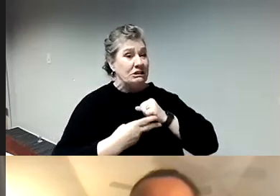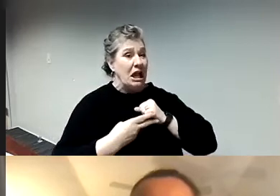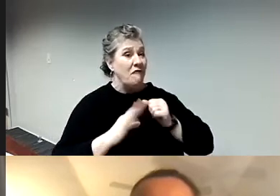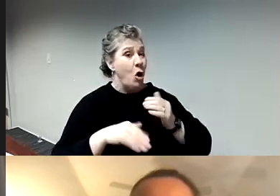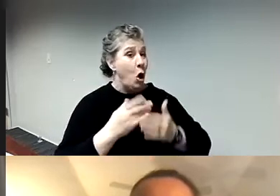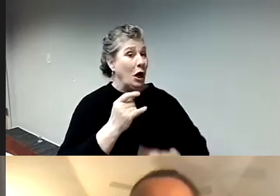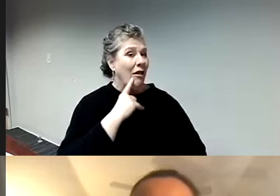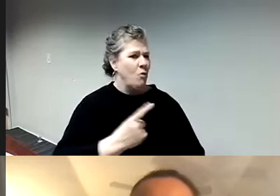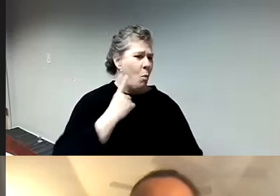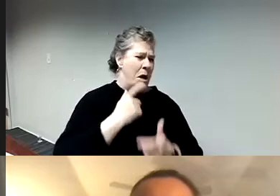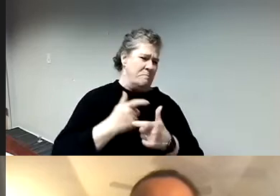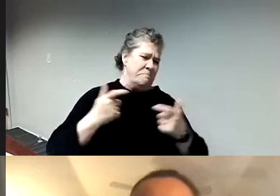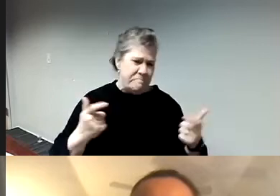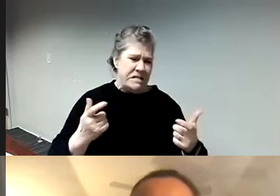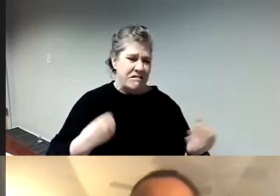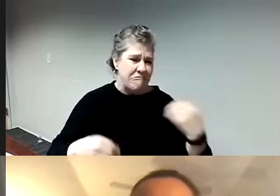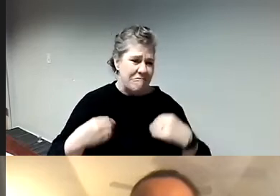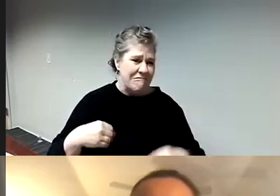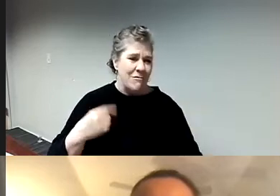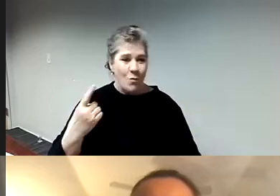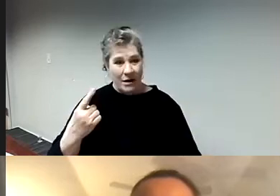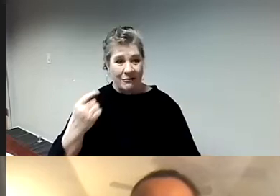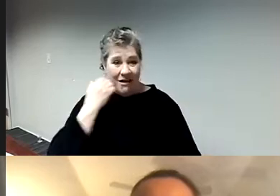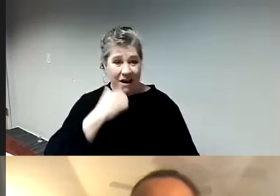for like my one meal